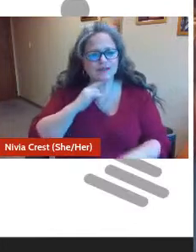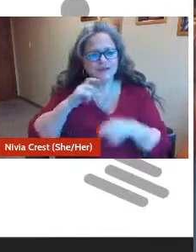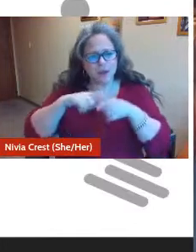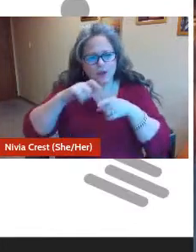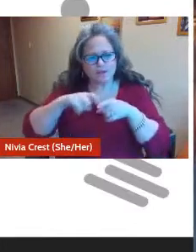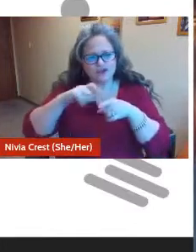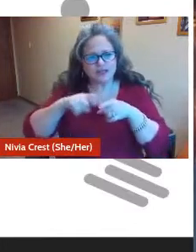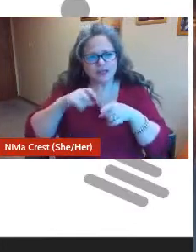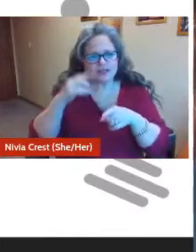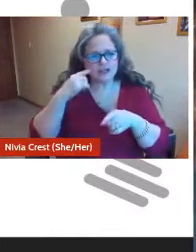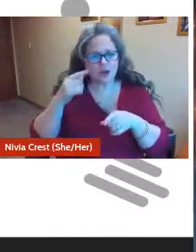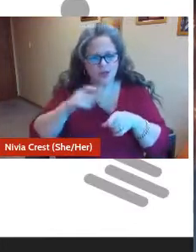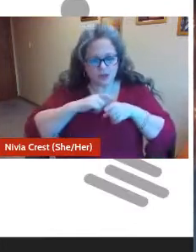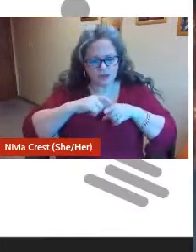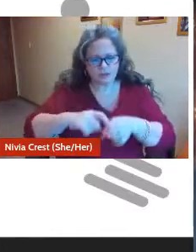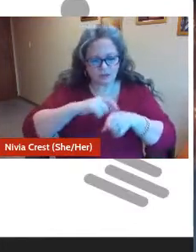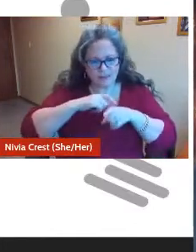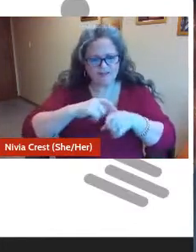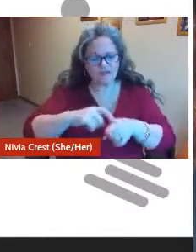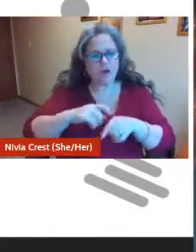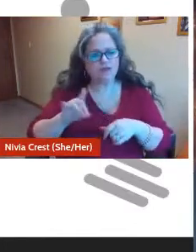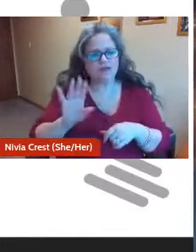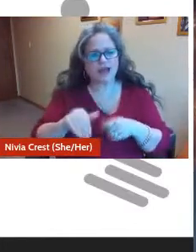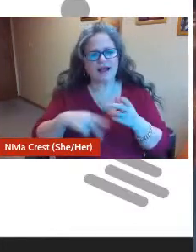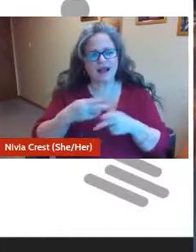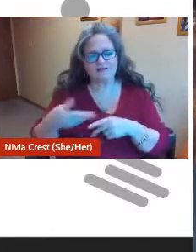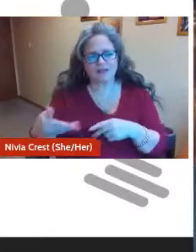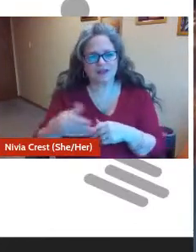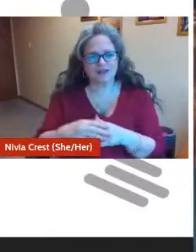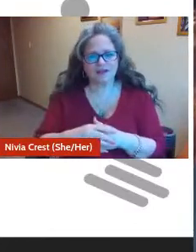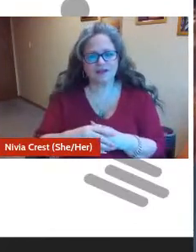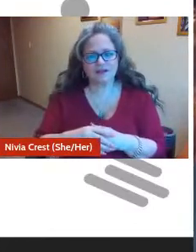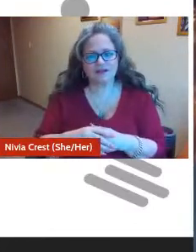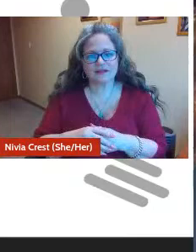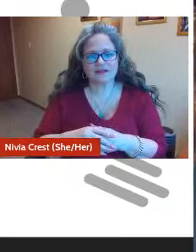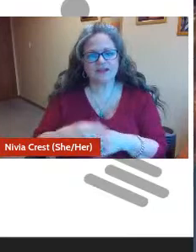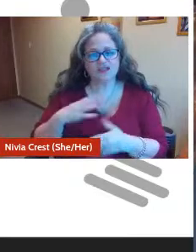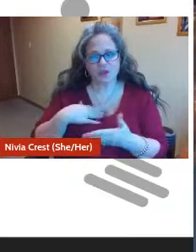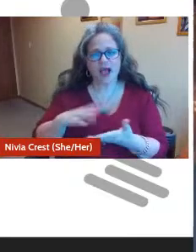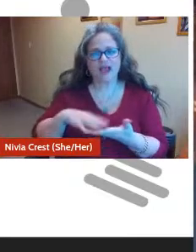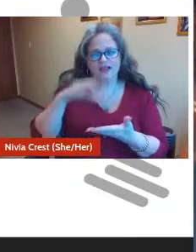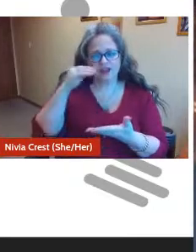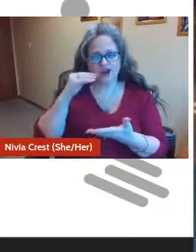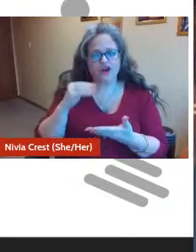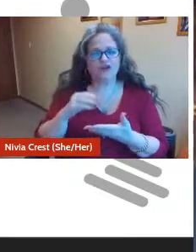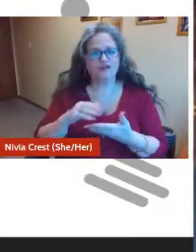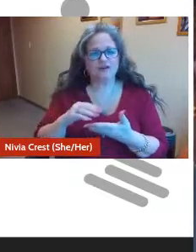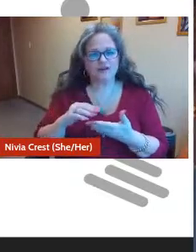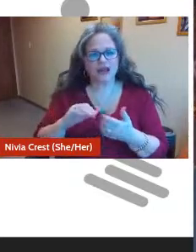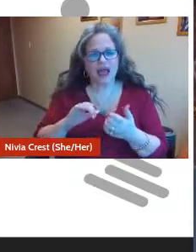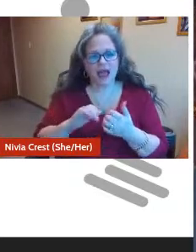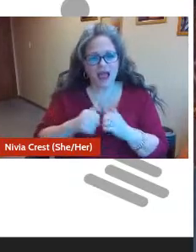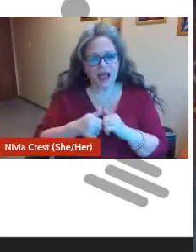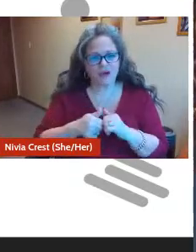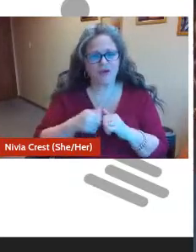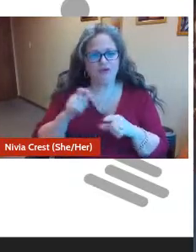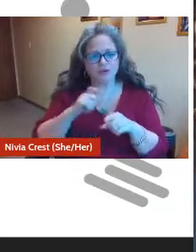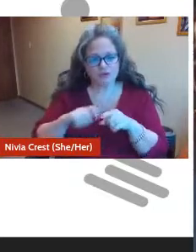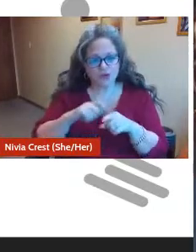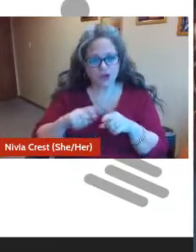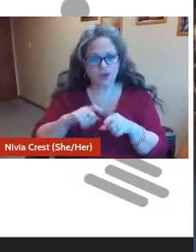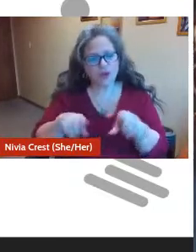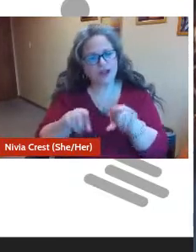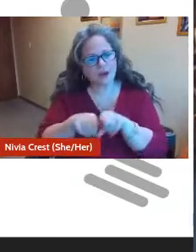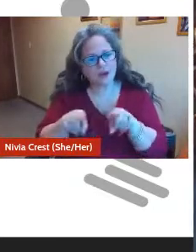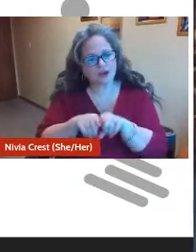paddle. You go backwards and forward. Ooh. And everything. And so so I learned how to sew, and was